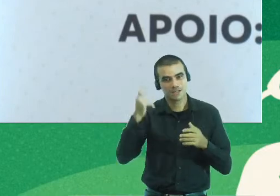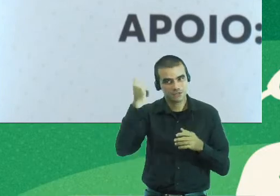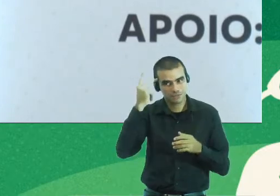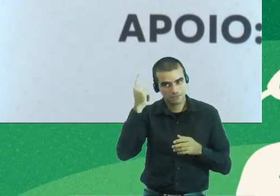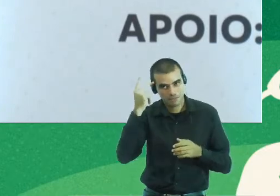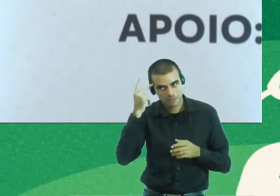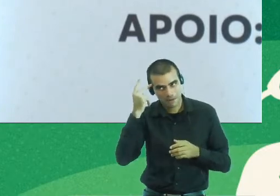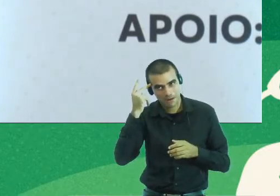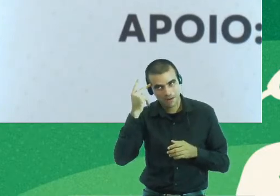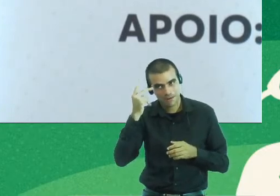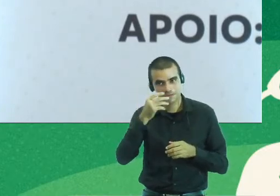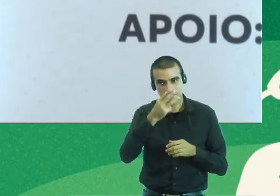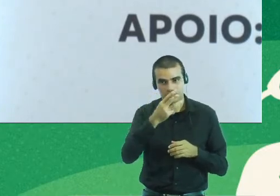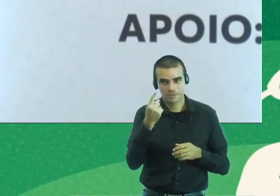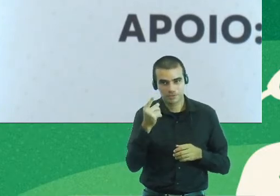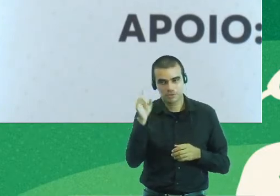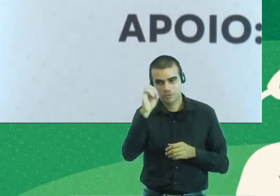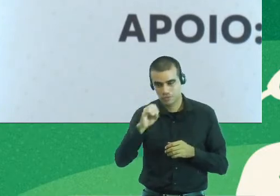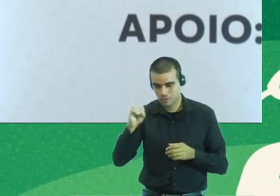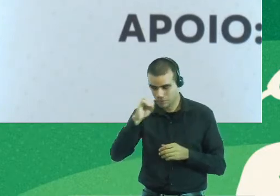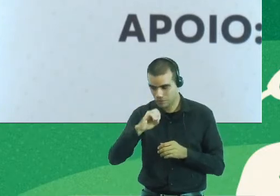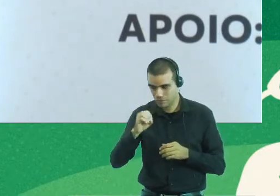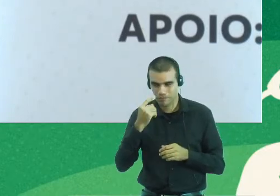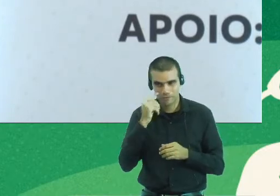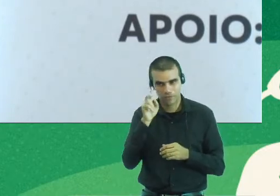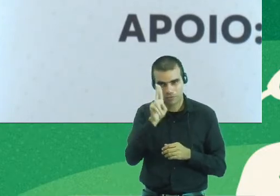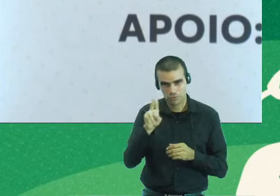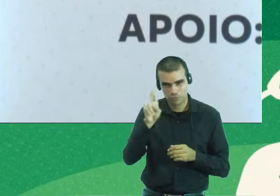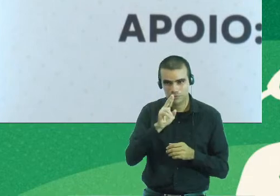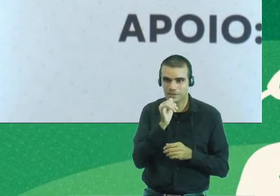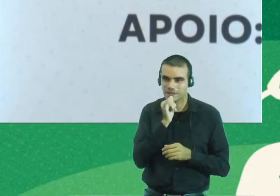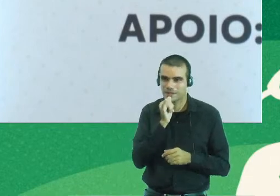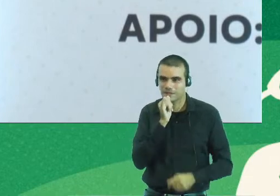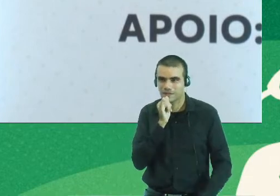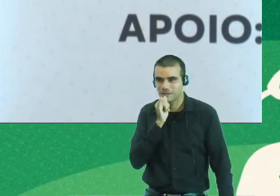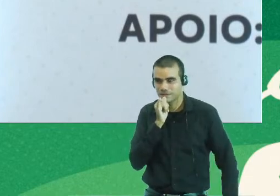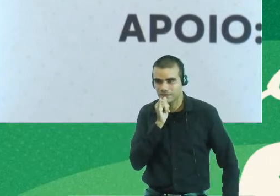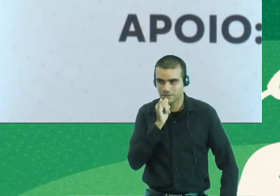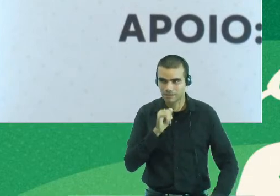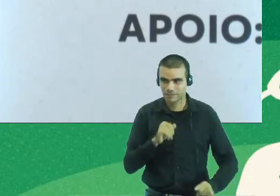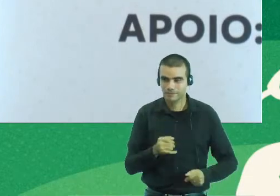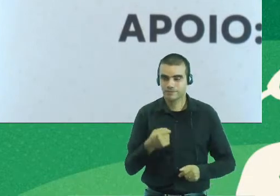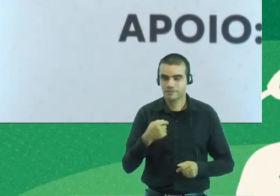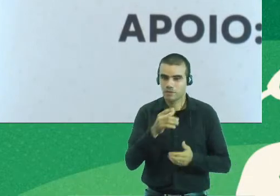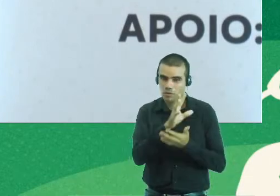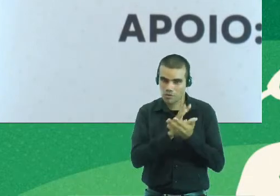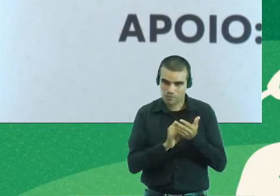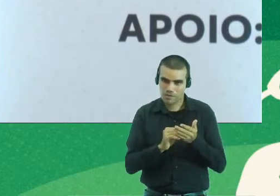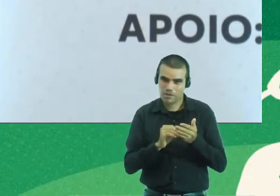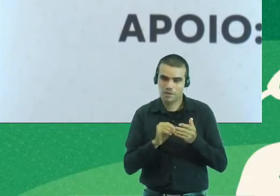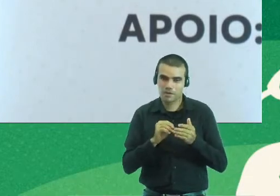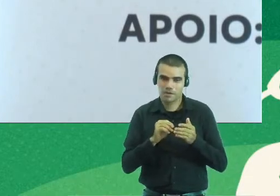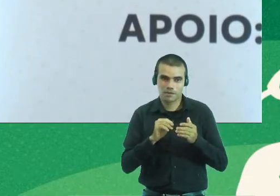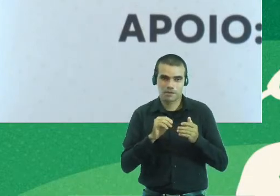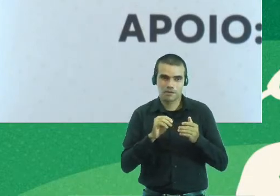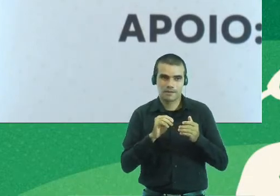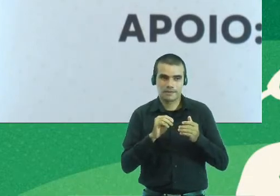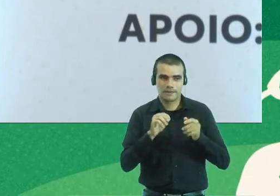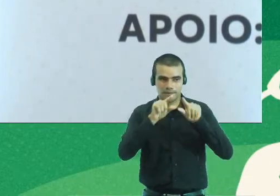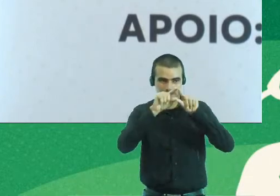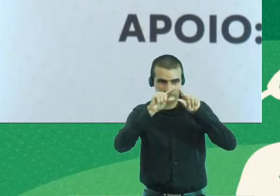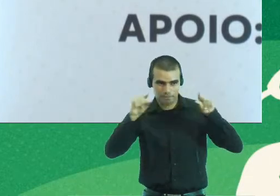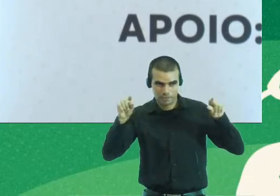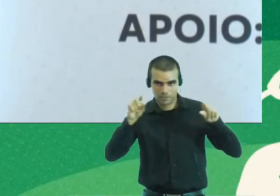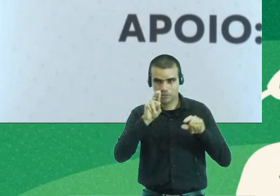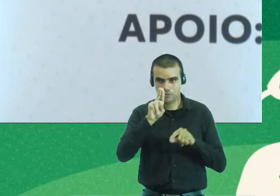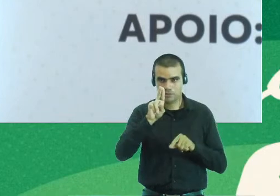31st. So we'll just use that as the example. I'll copy and paste this URL, and then I will, you